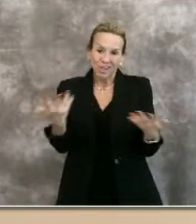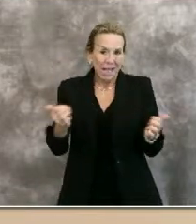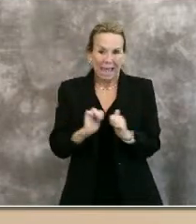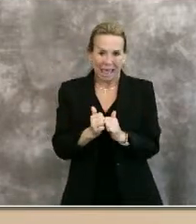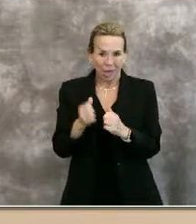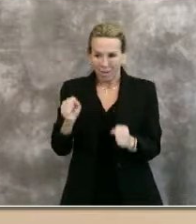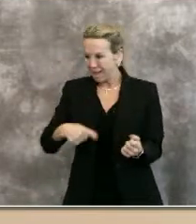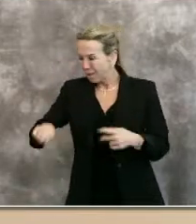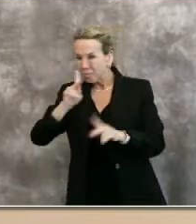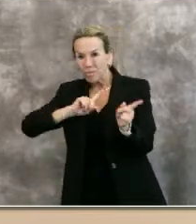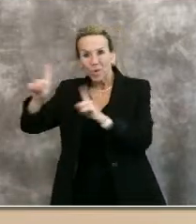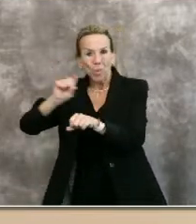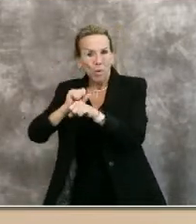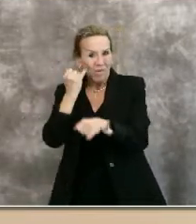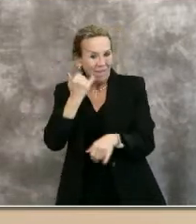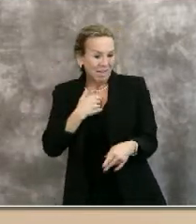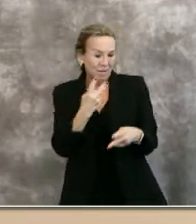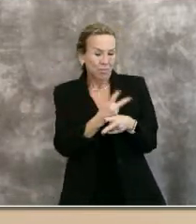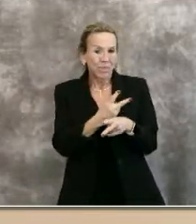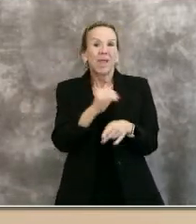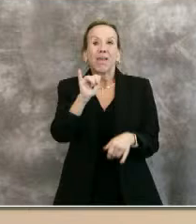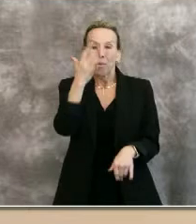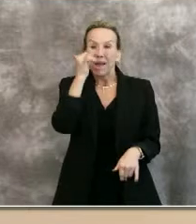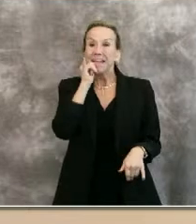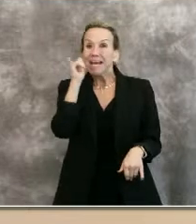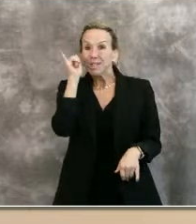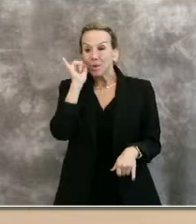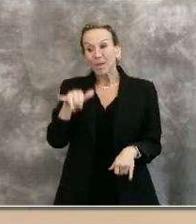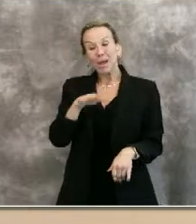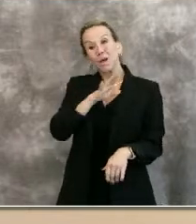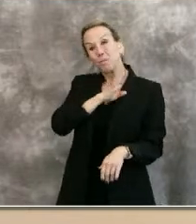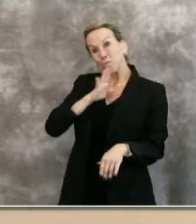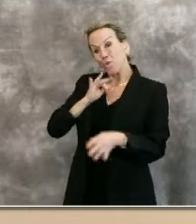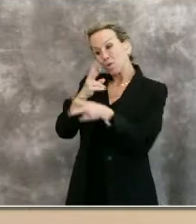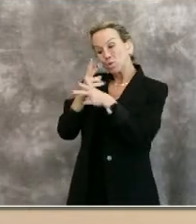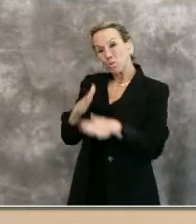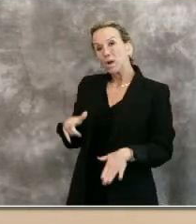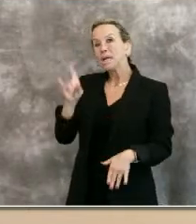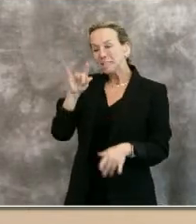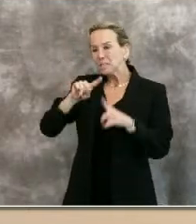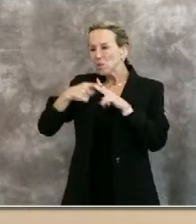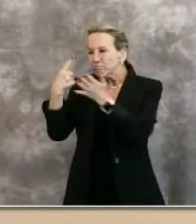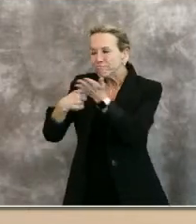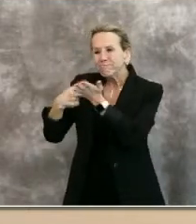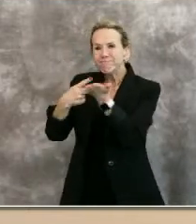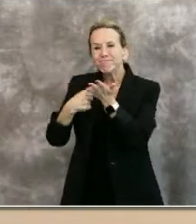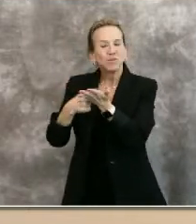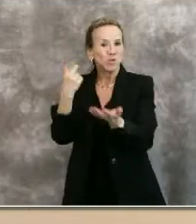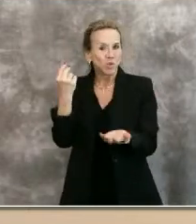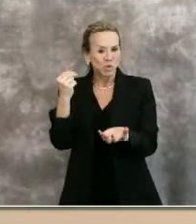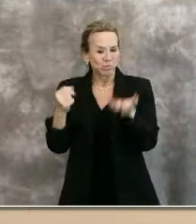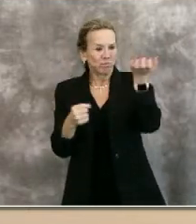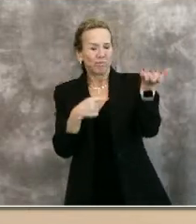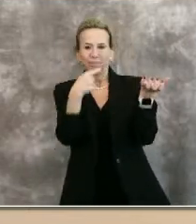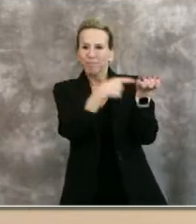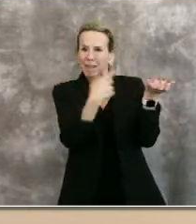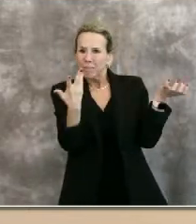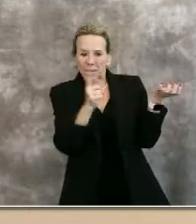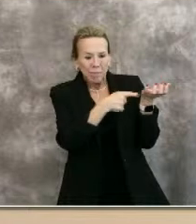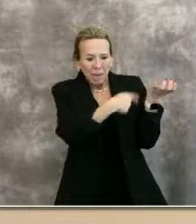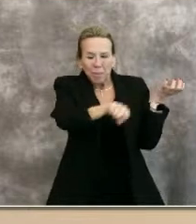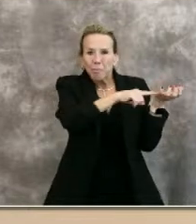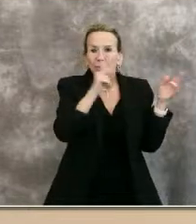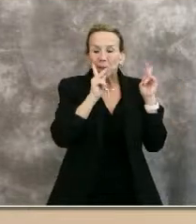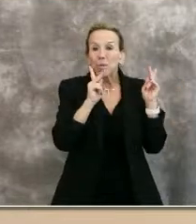step in allocating the majority of the new money to two proposals that we brought forward. One around making a $25